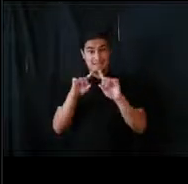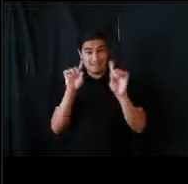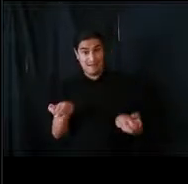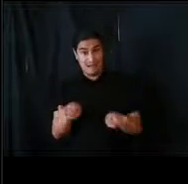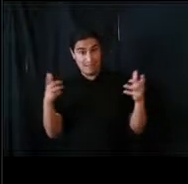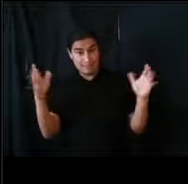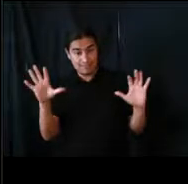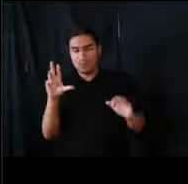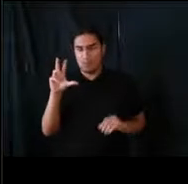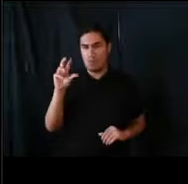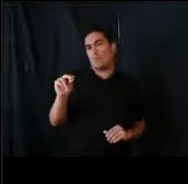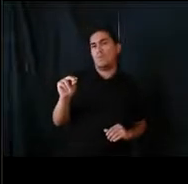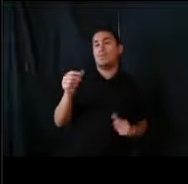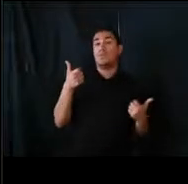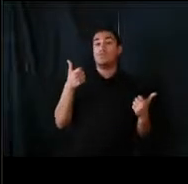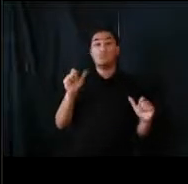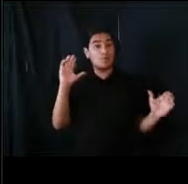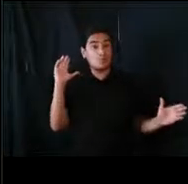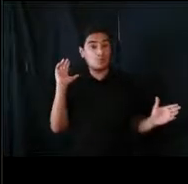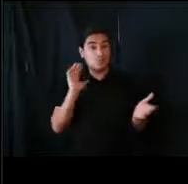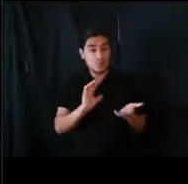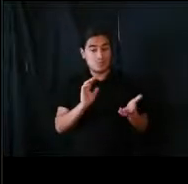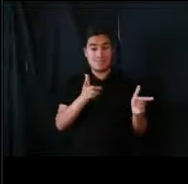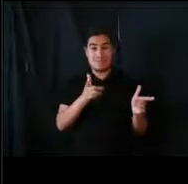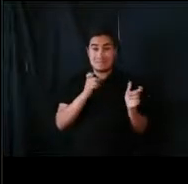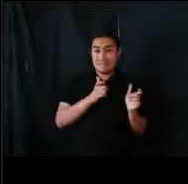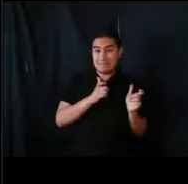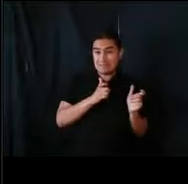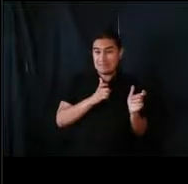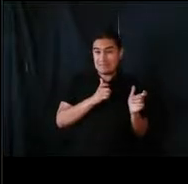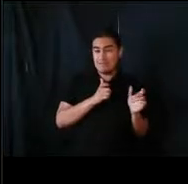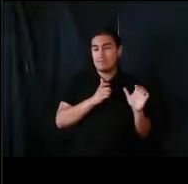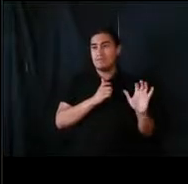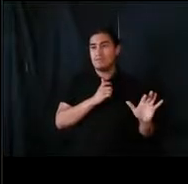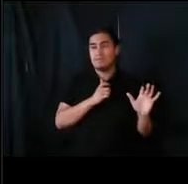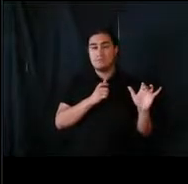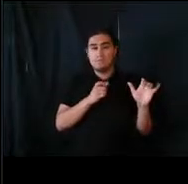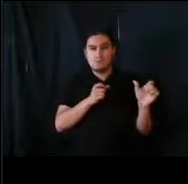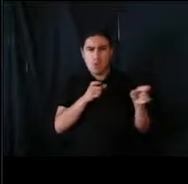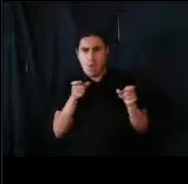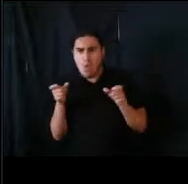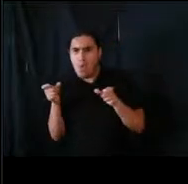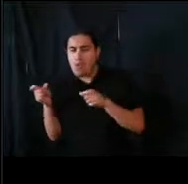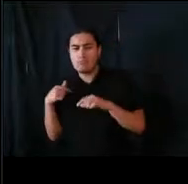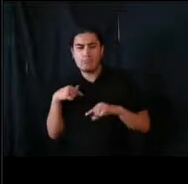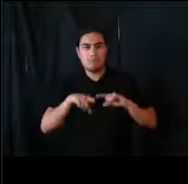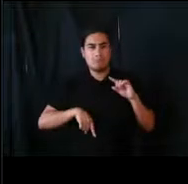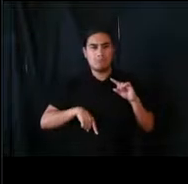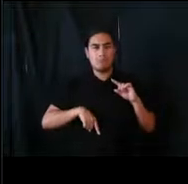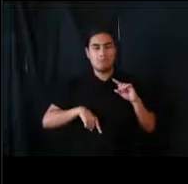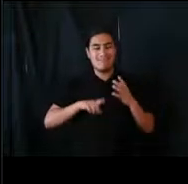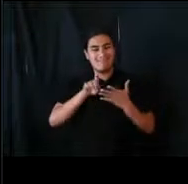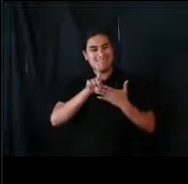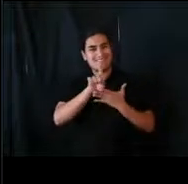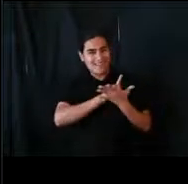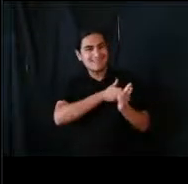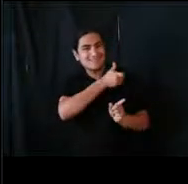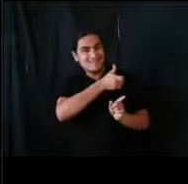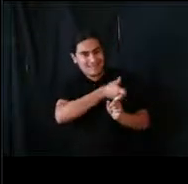and or trying to reduce uh speed uh we have to change the the design